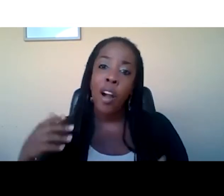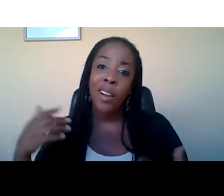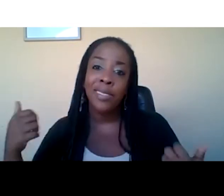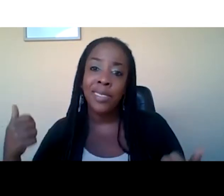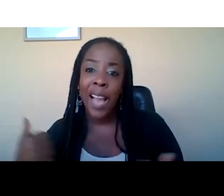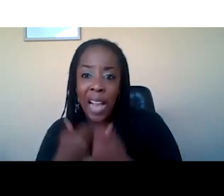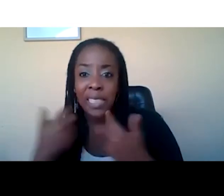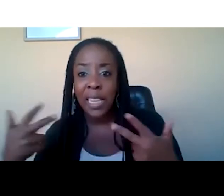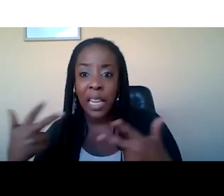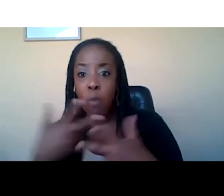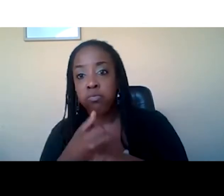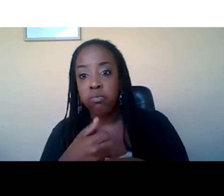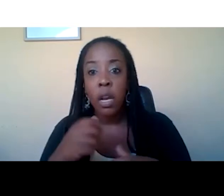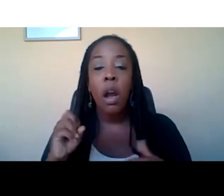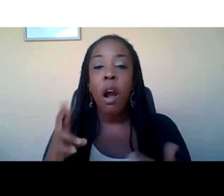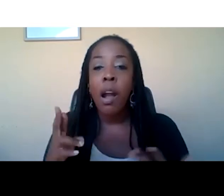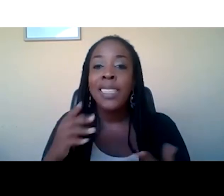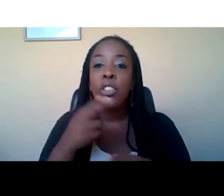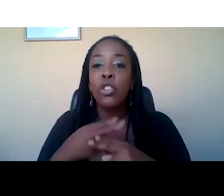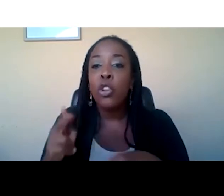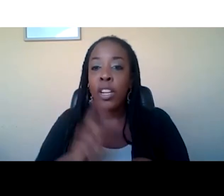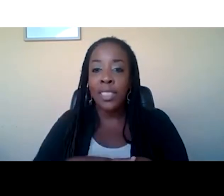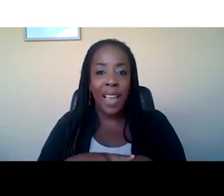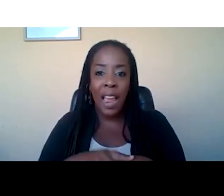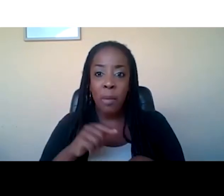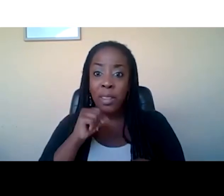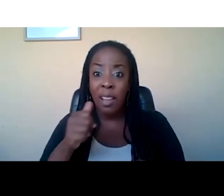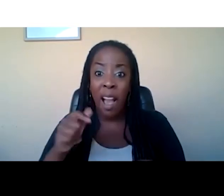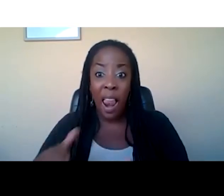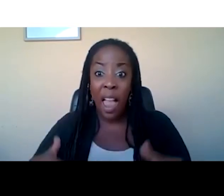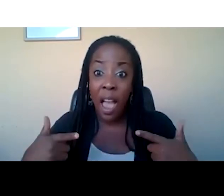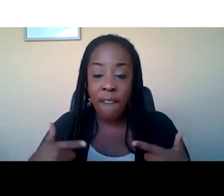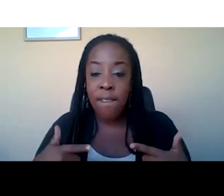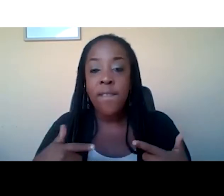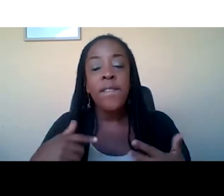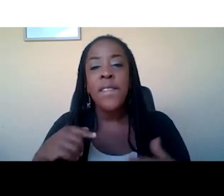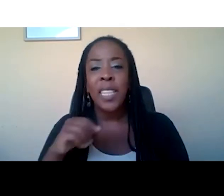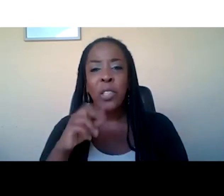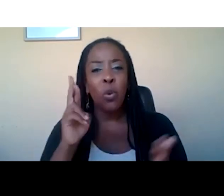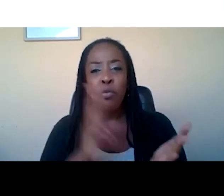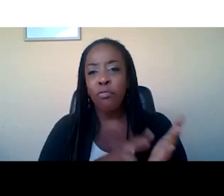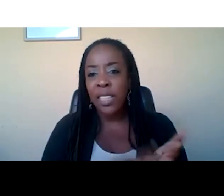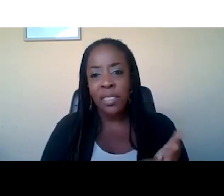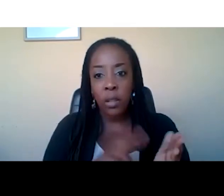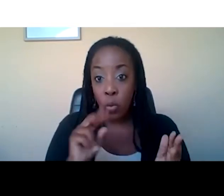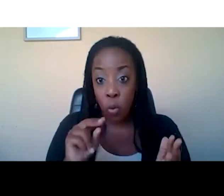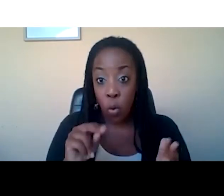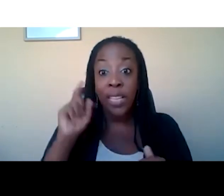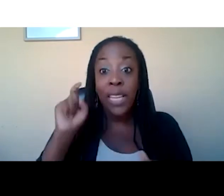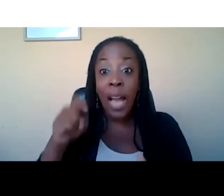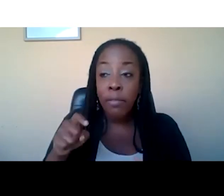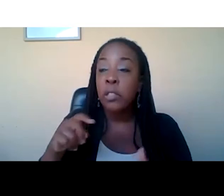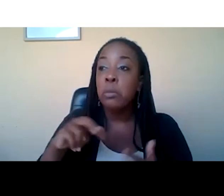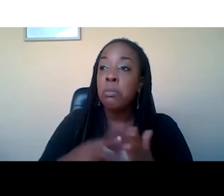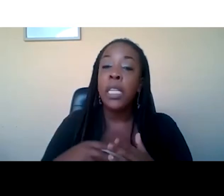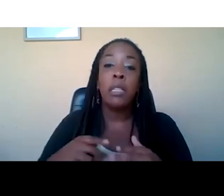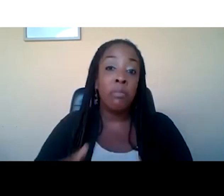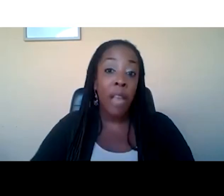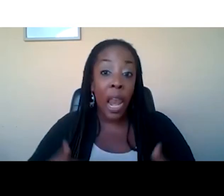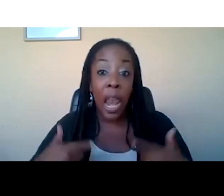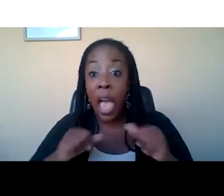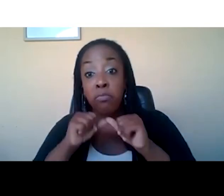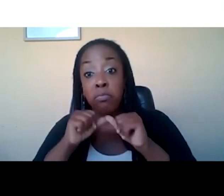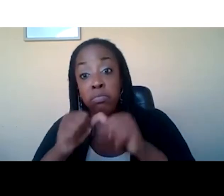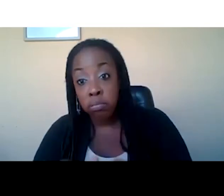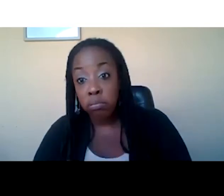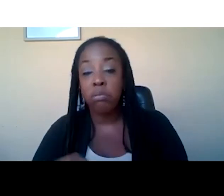disability, those are not the persons that the council registers. It has to be a long-term impairment,